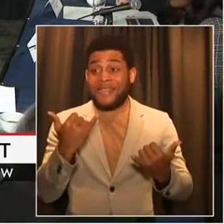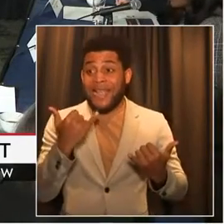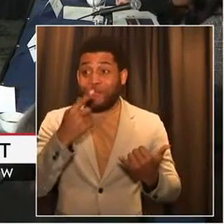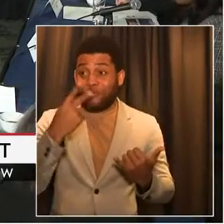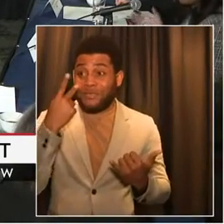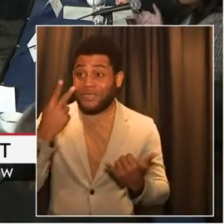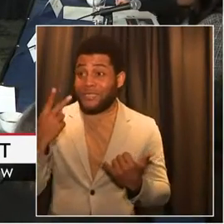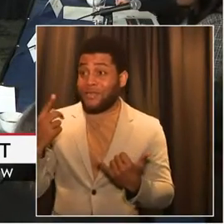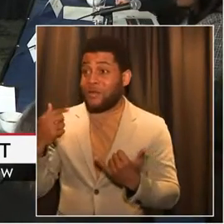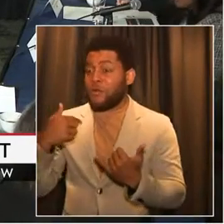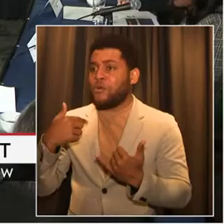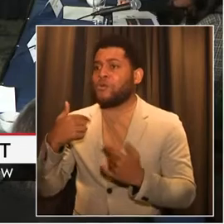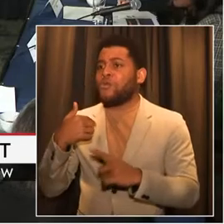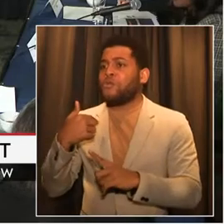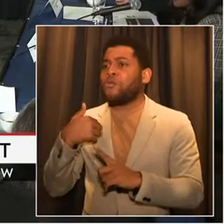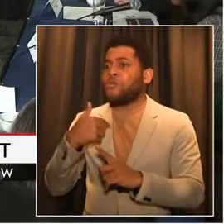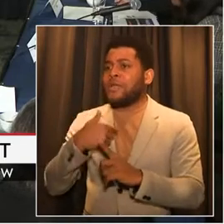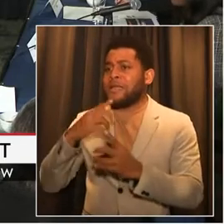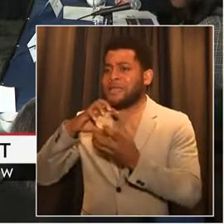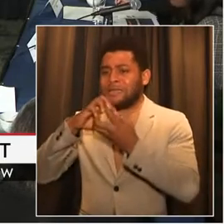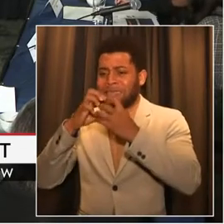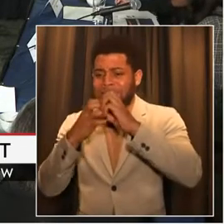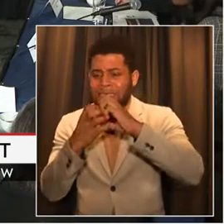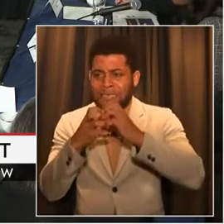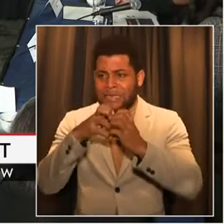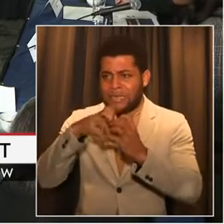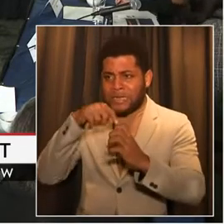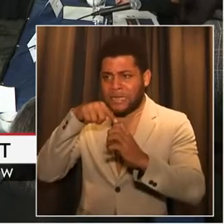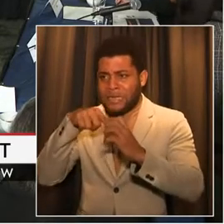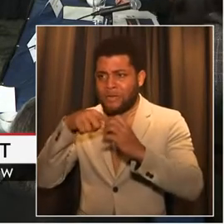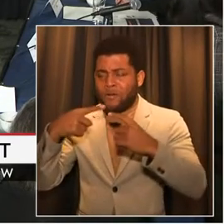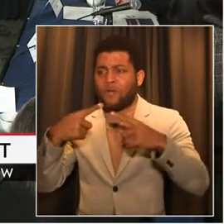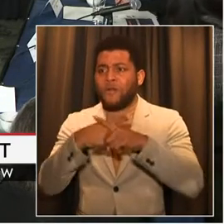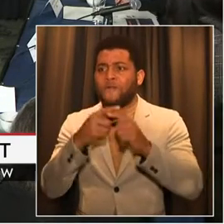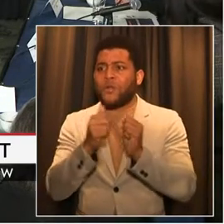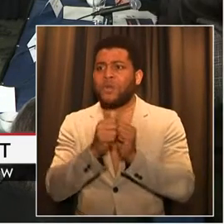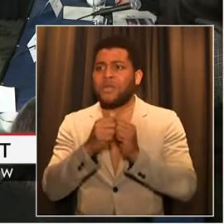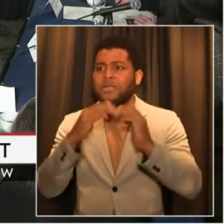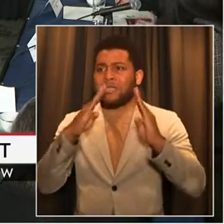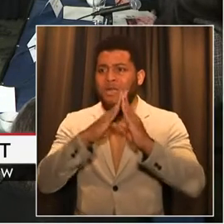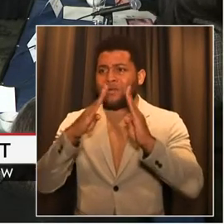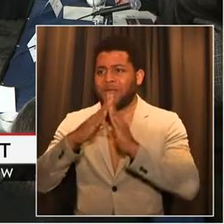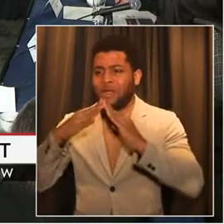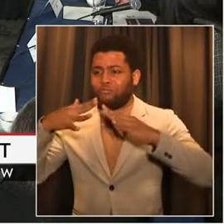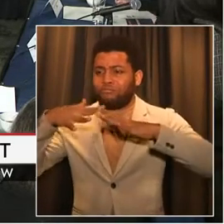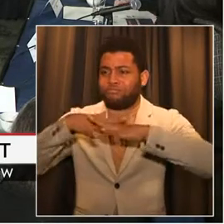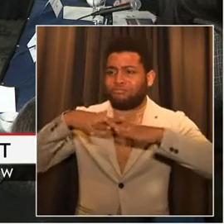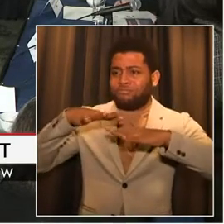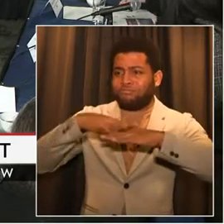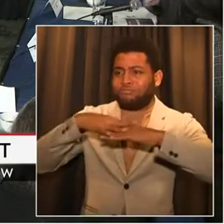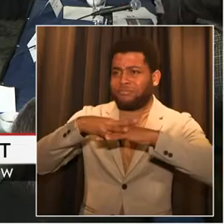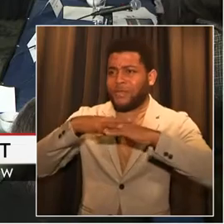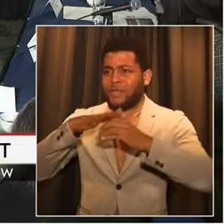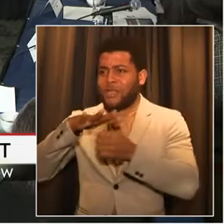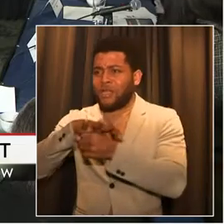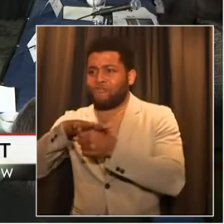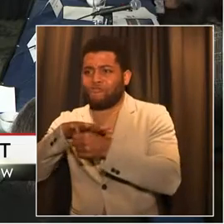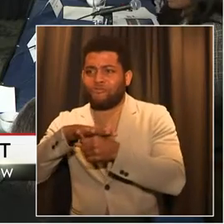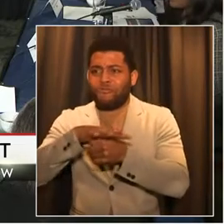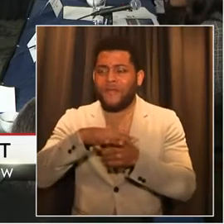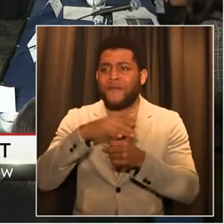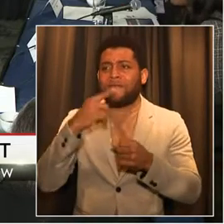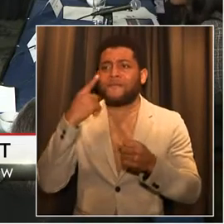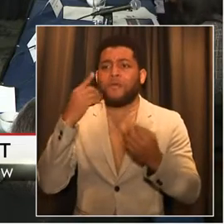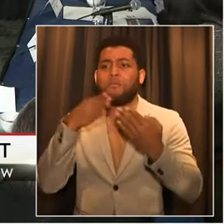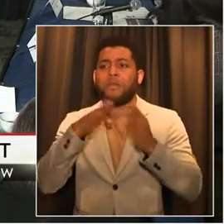interconnection between the vitality of our downtown and all parts of our city and public safety. Deputy Mayor Albert and I